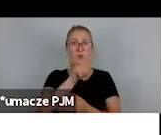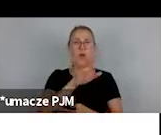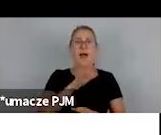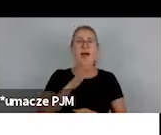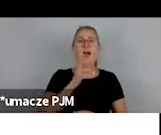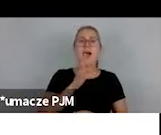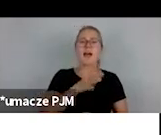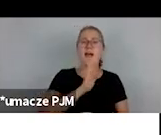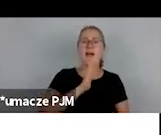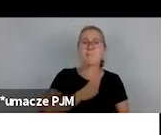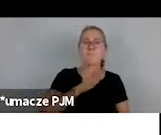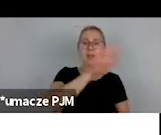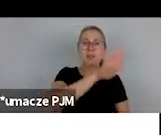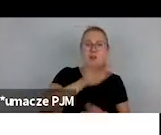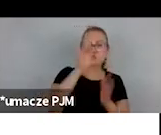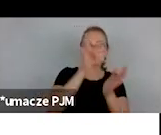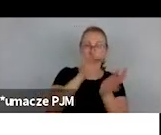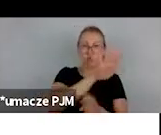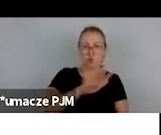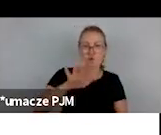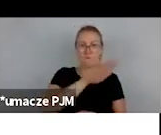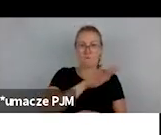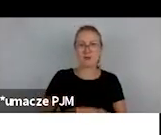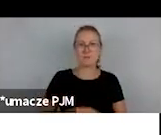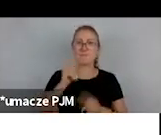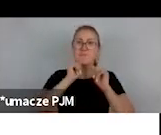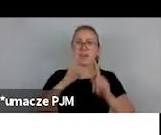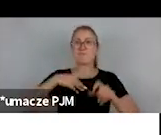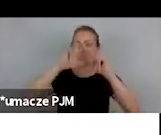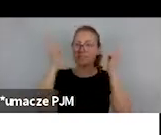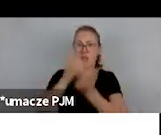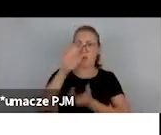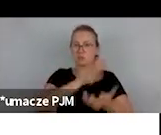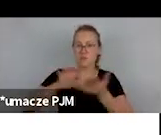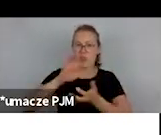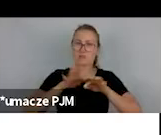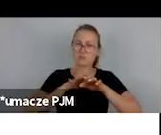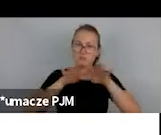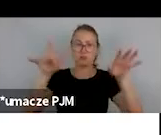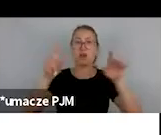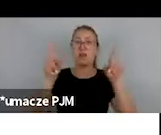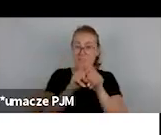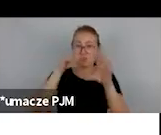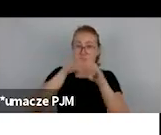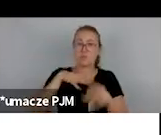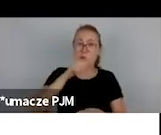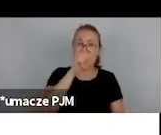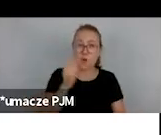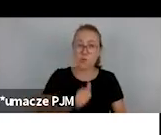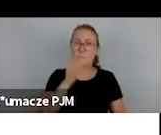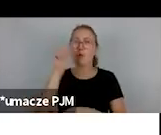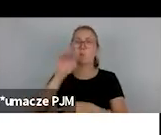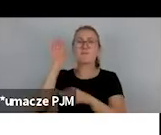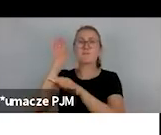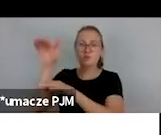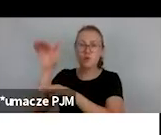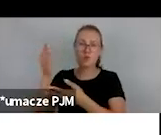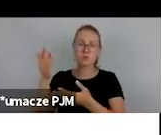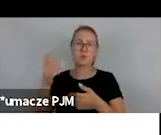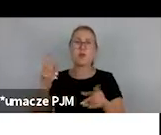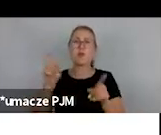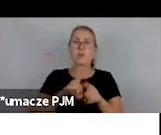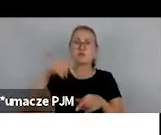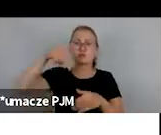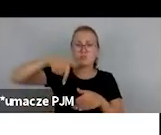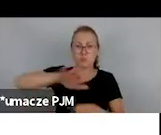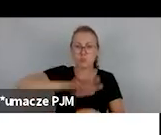and certainly exists in Europe and parts of Eastern Europe as well, quite strong in the Balkans. And they've been dealing a lot with this question of